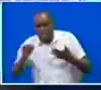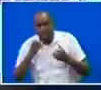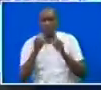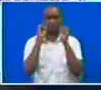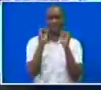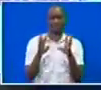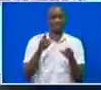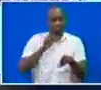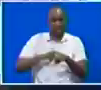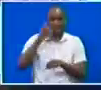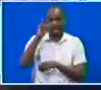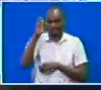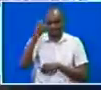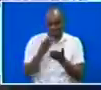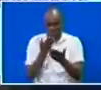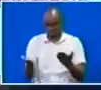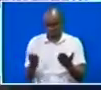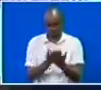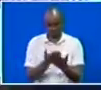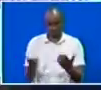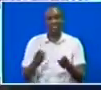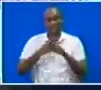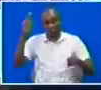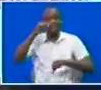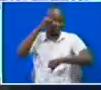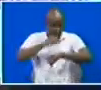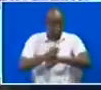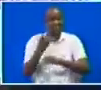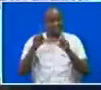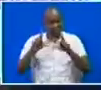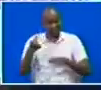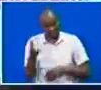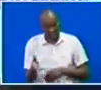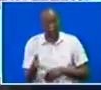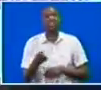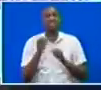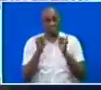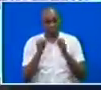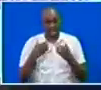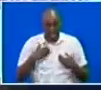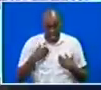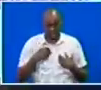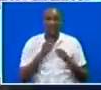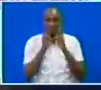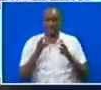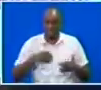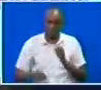IEBC inspection of his secondary school certificate. Here is KTN's news reporter Francis Ontomwa with